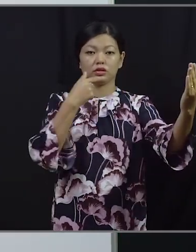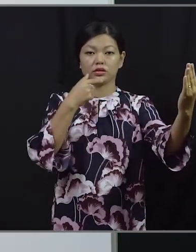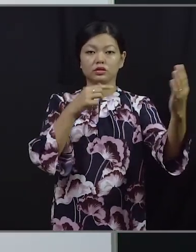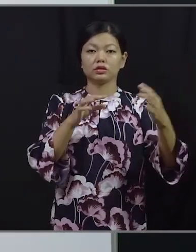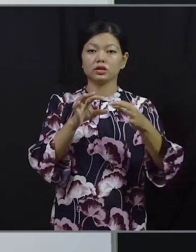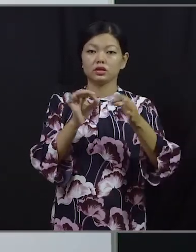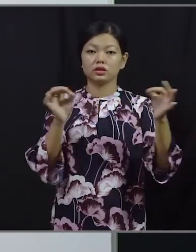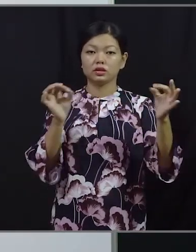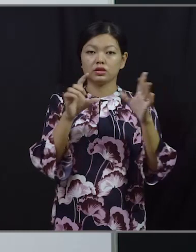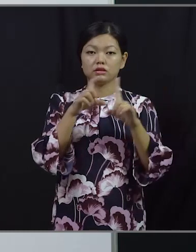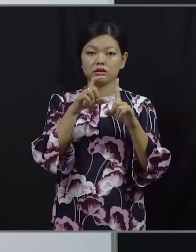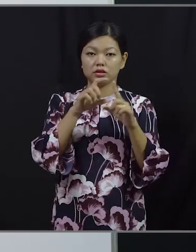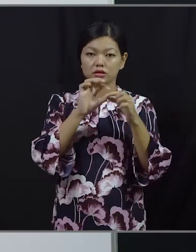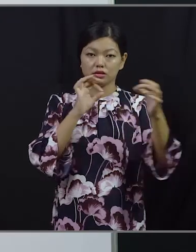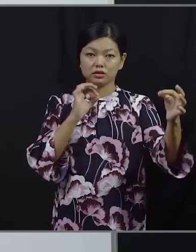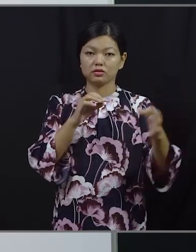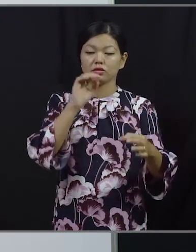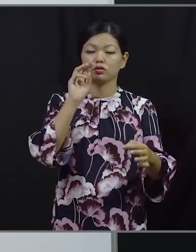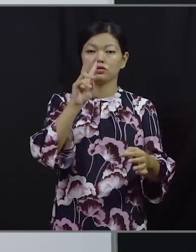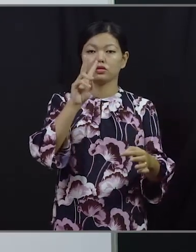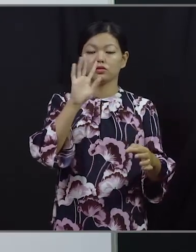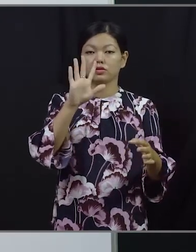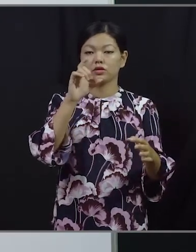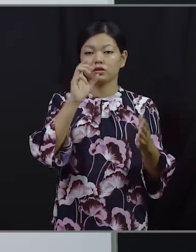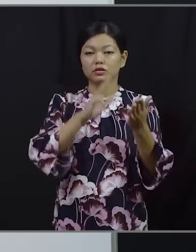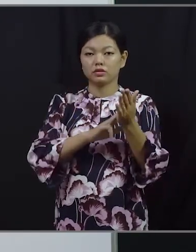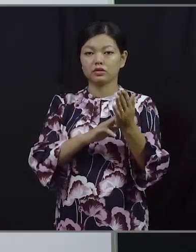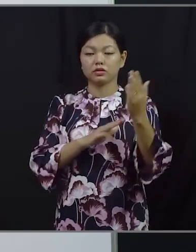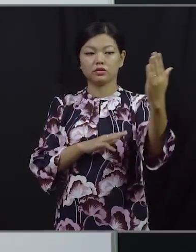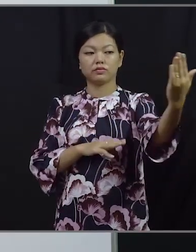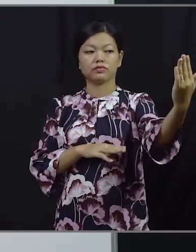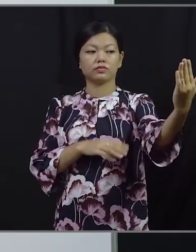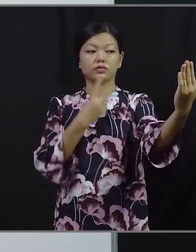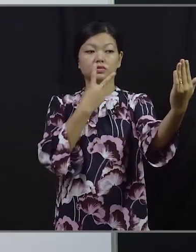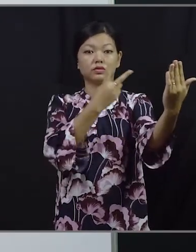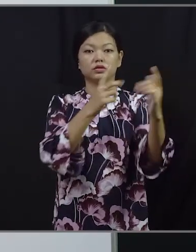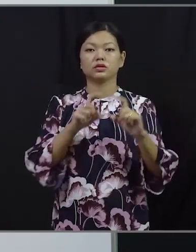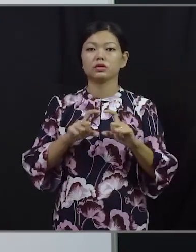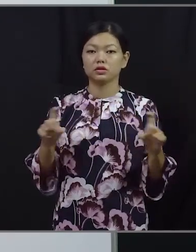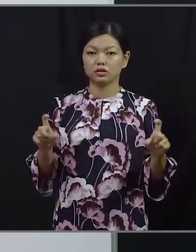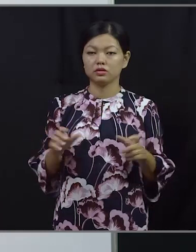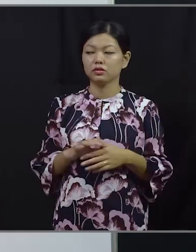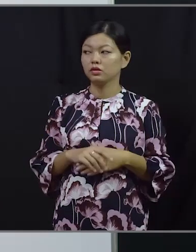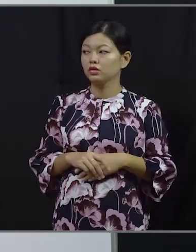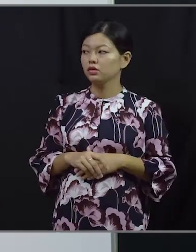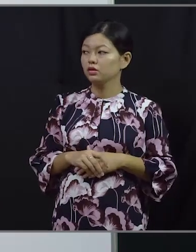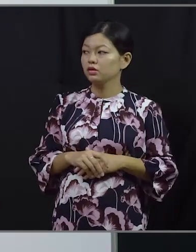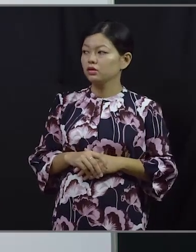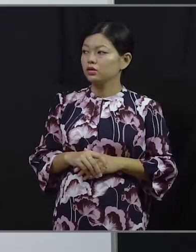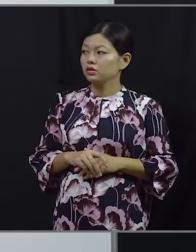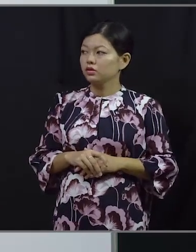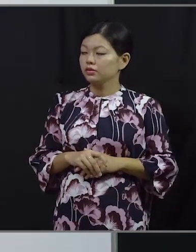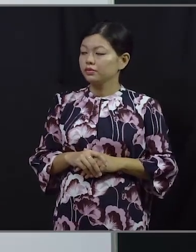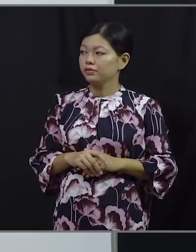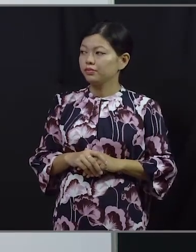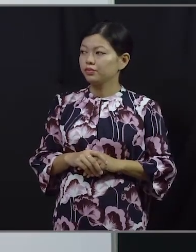is so small that we can't visualize by our naked eye. So we always see the image in both the cases. Okay, so now let's start.